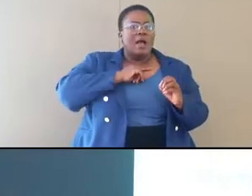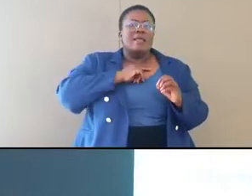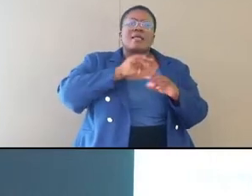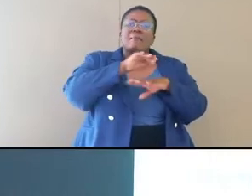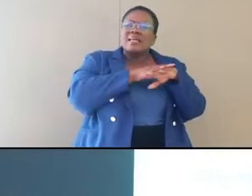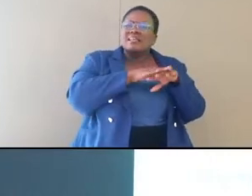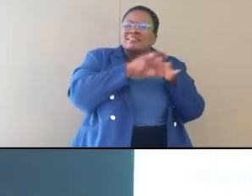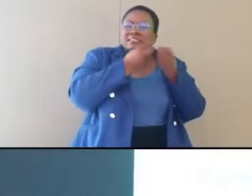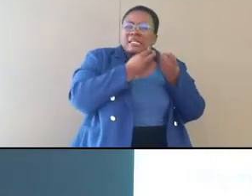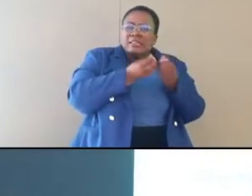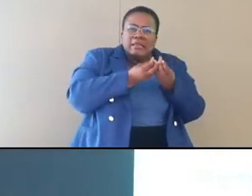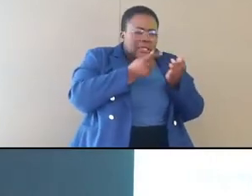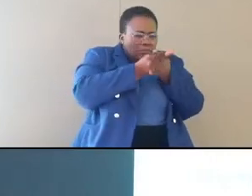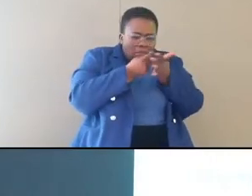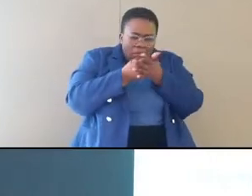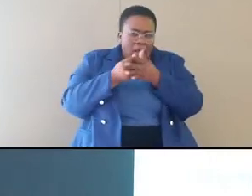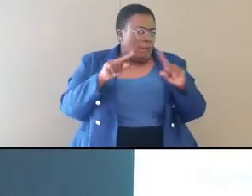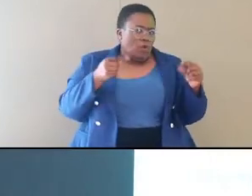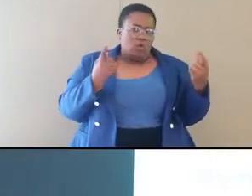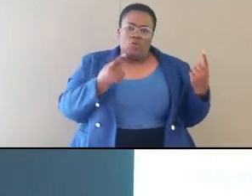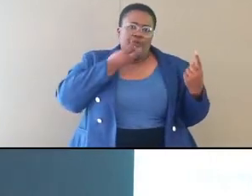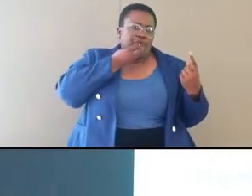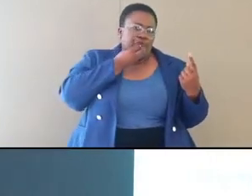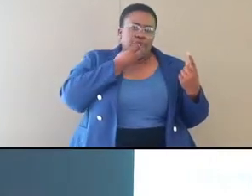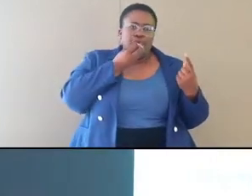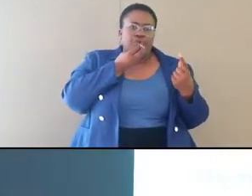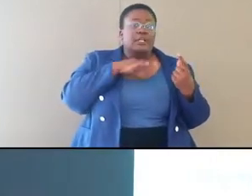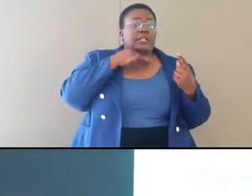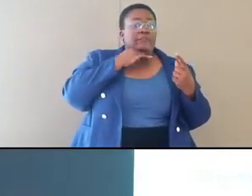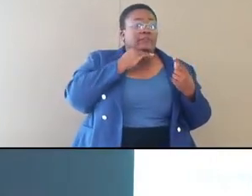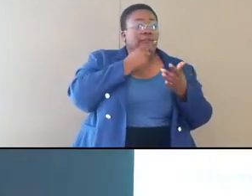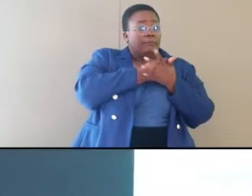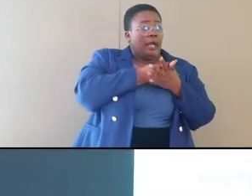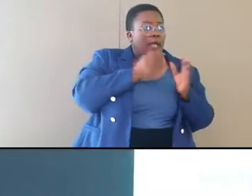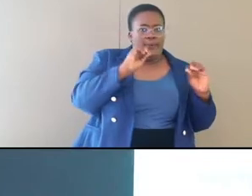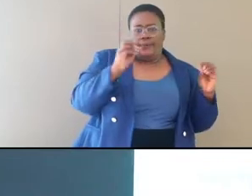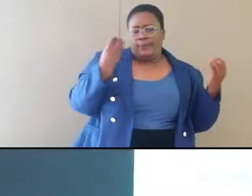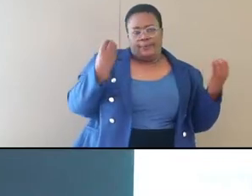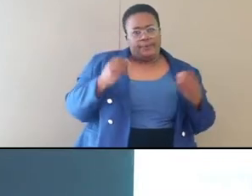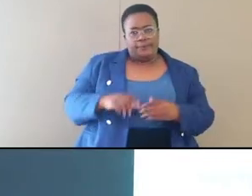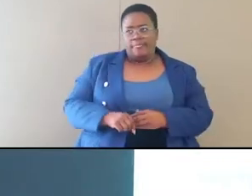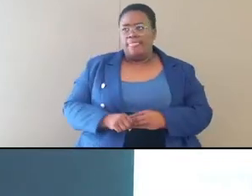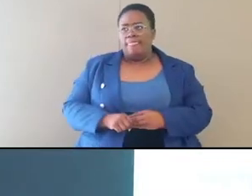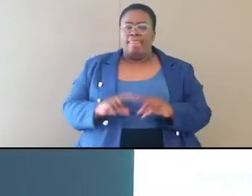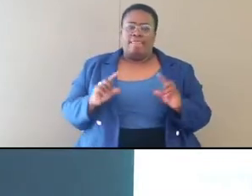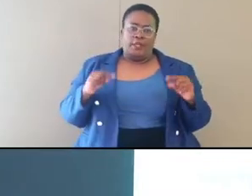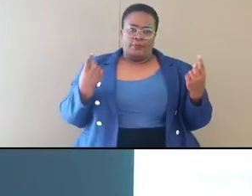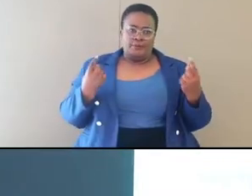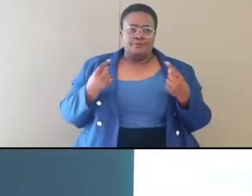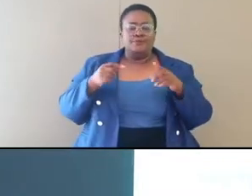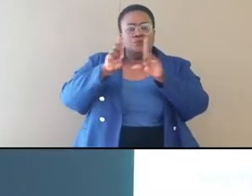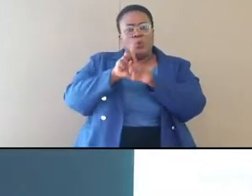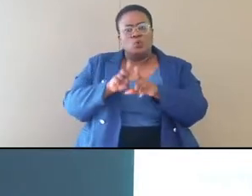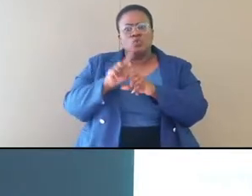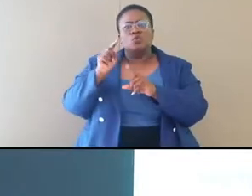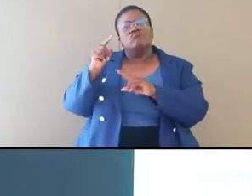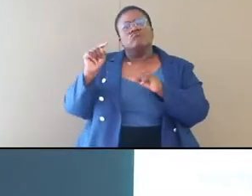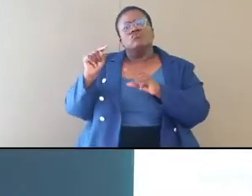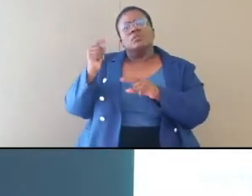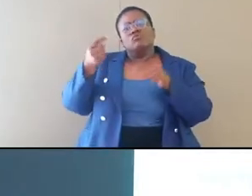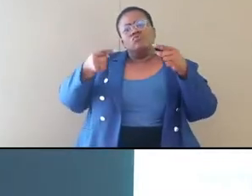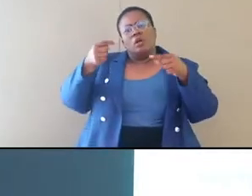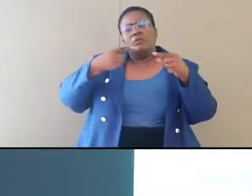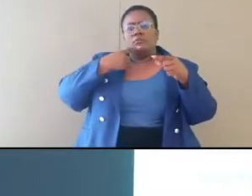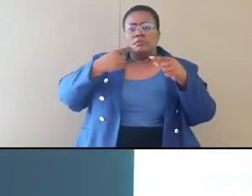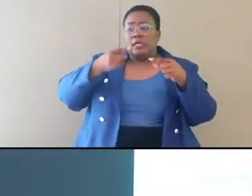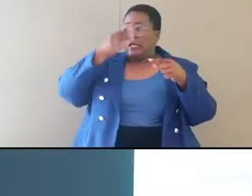It doesn't cover food. And it should be reviewed and increased at least to the food poverty line. They've also been quite challenging and said that